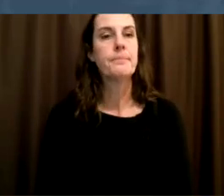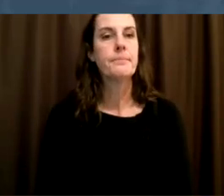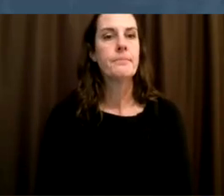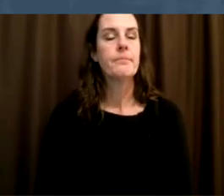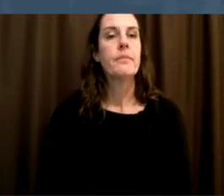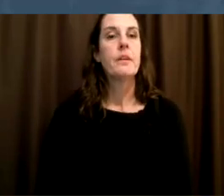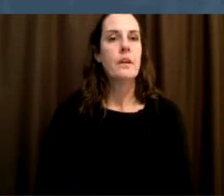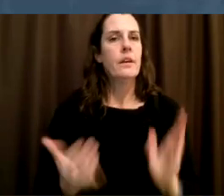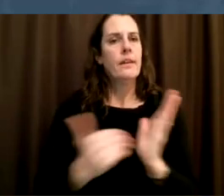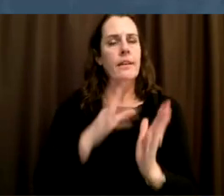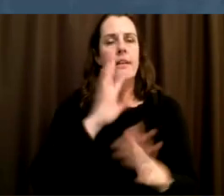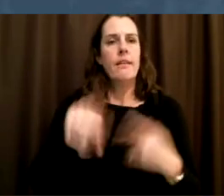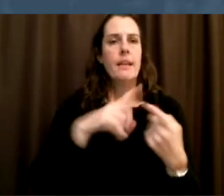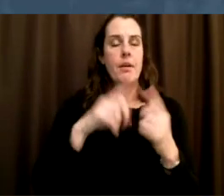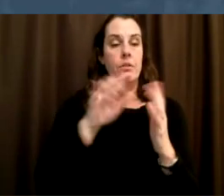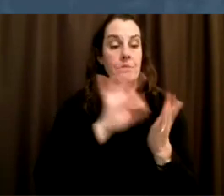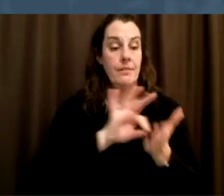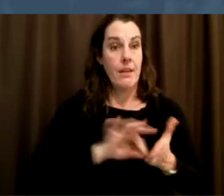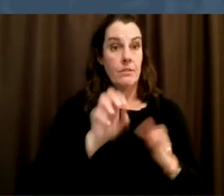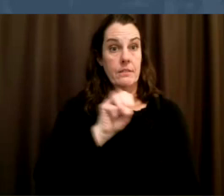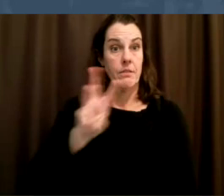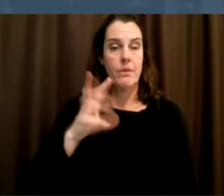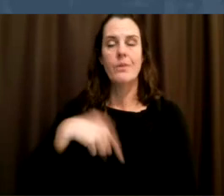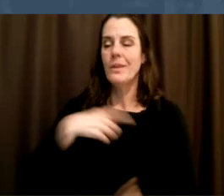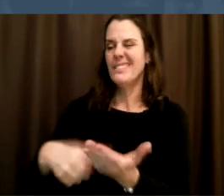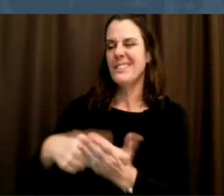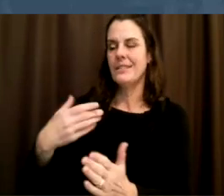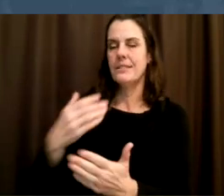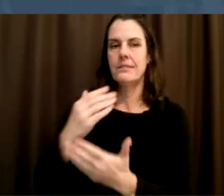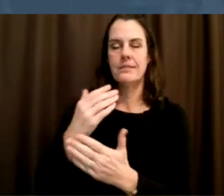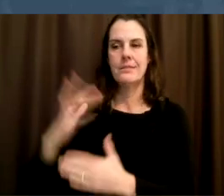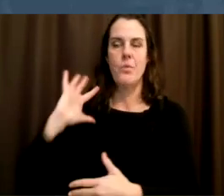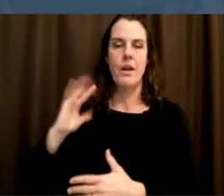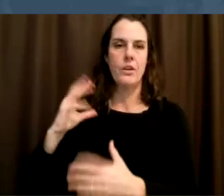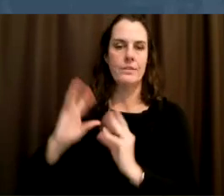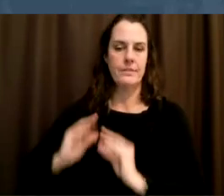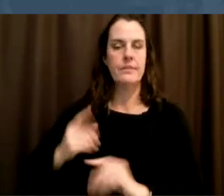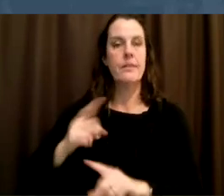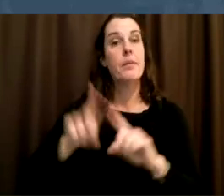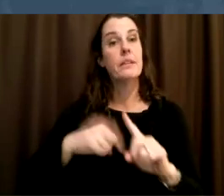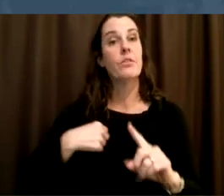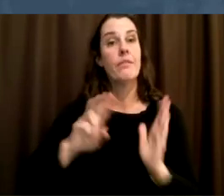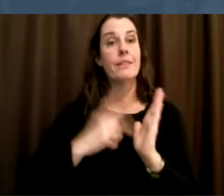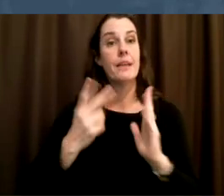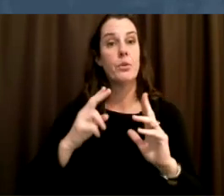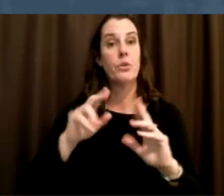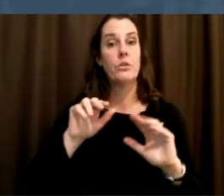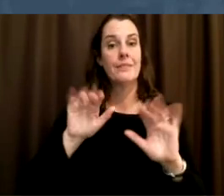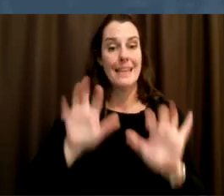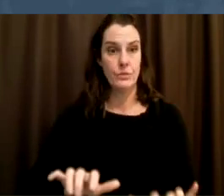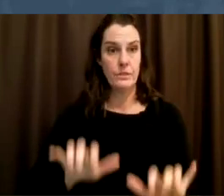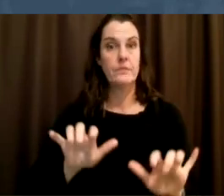Talking a little bit about accounting software, we did cover this before, but so we need a double entry bookkeeping software. Really, any